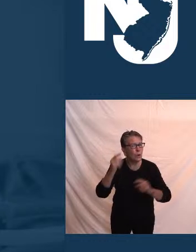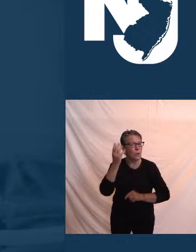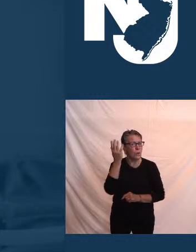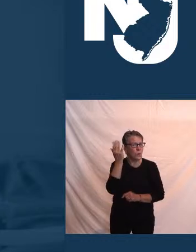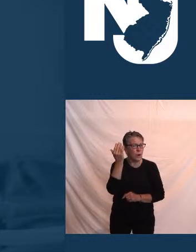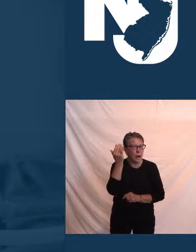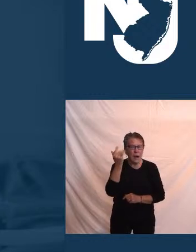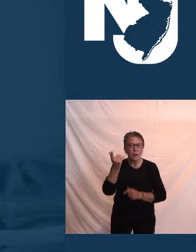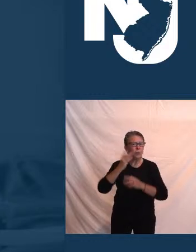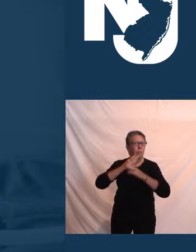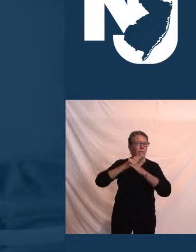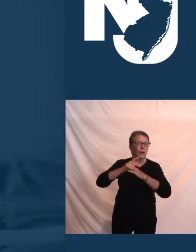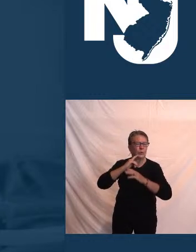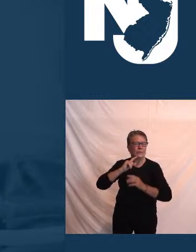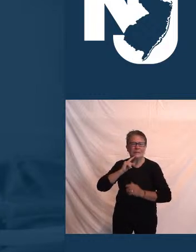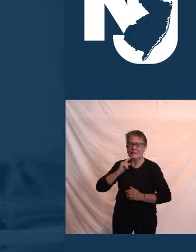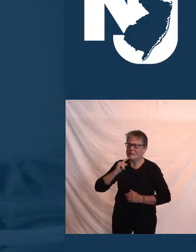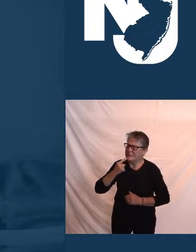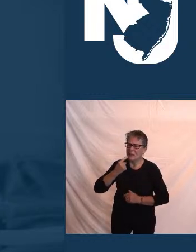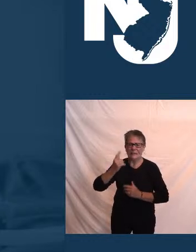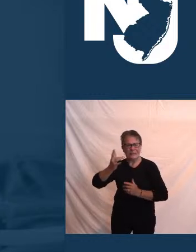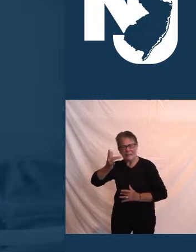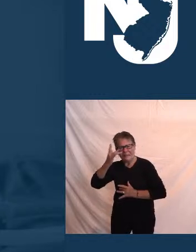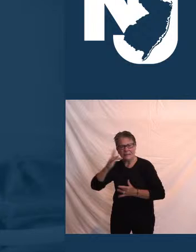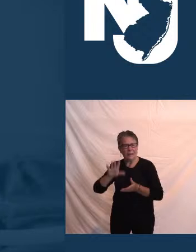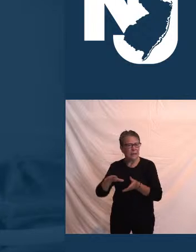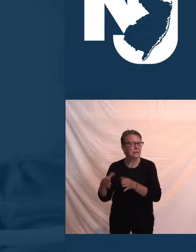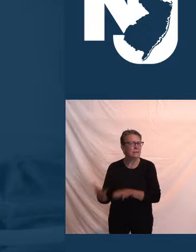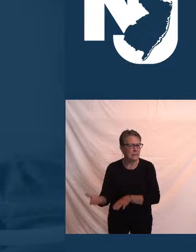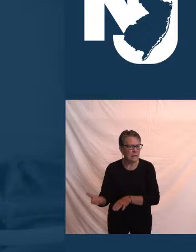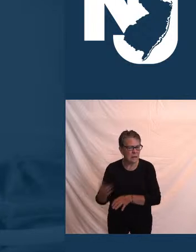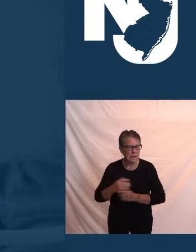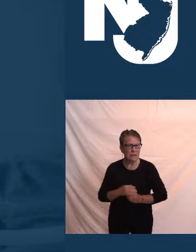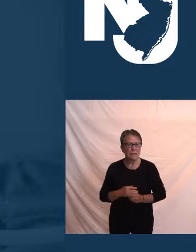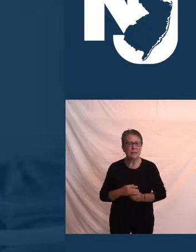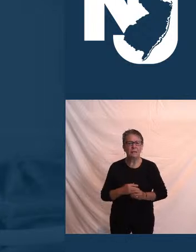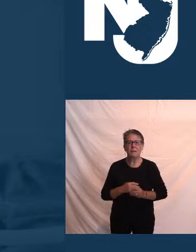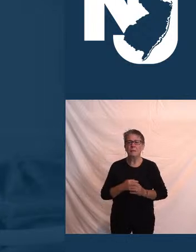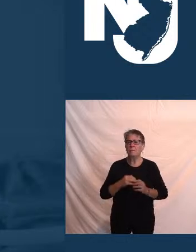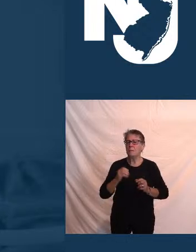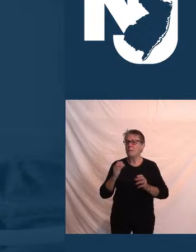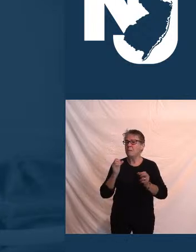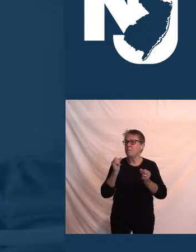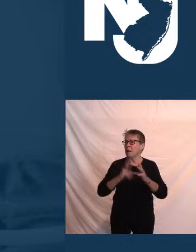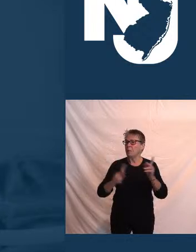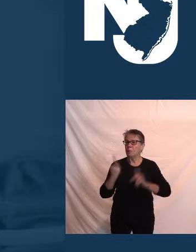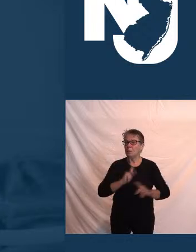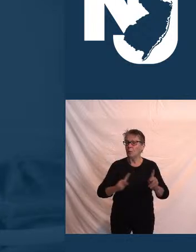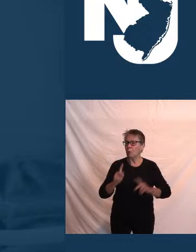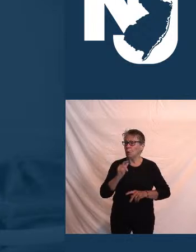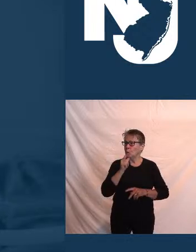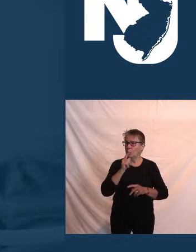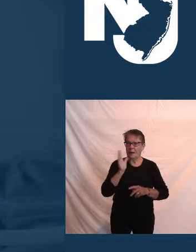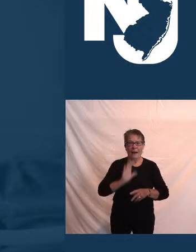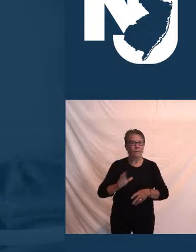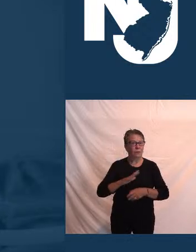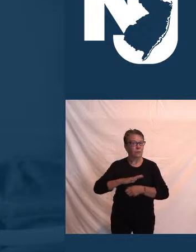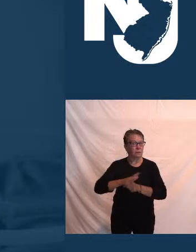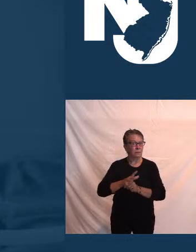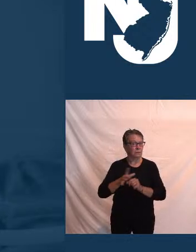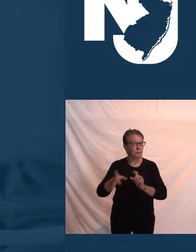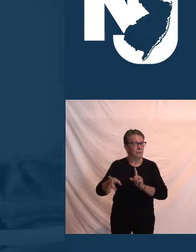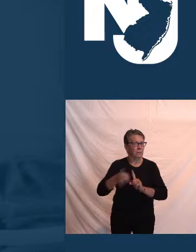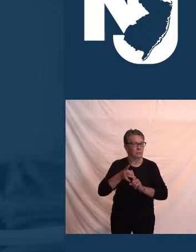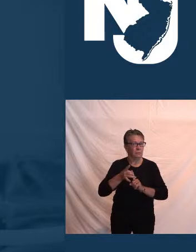vaccinated have remained coronavirus-free, but especially in keeping those out of those folks who